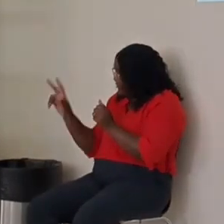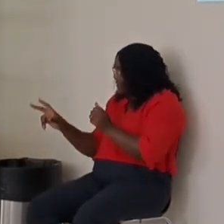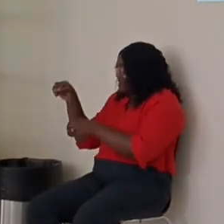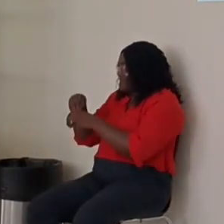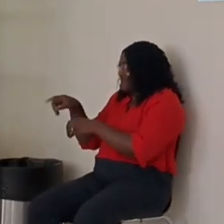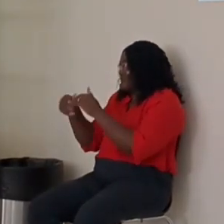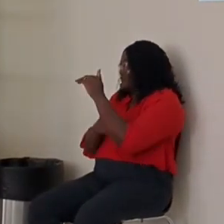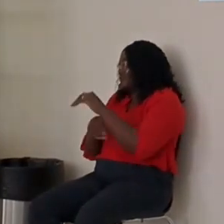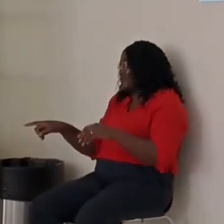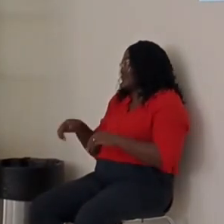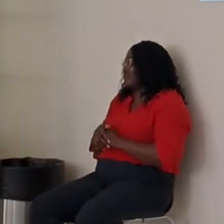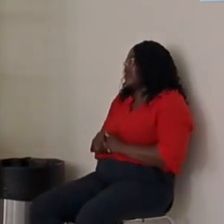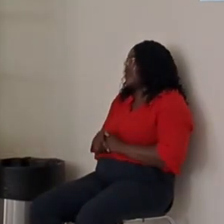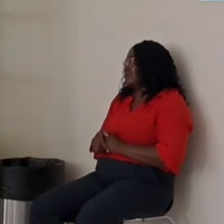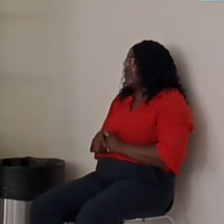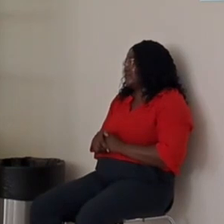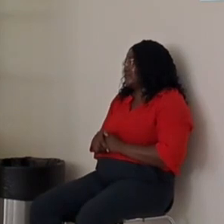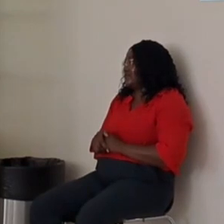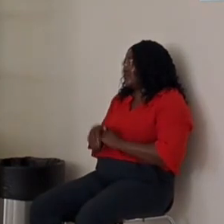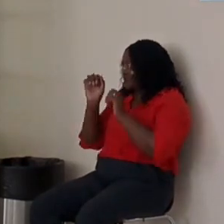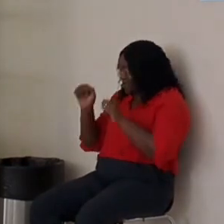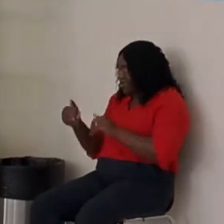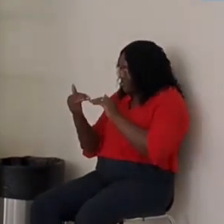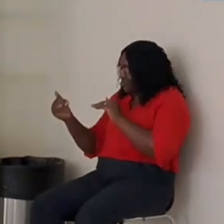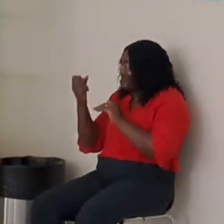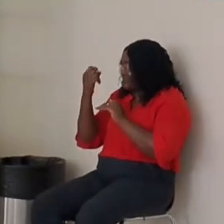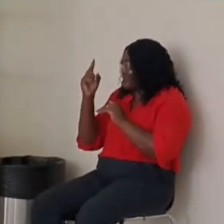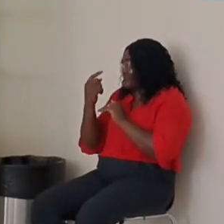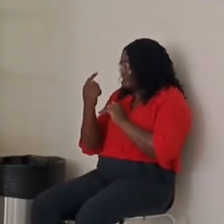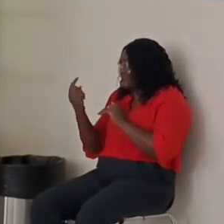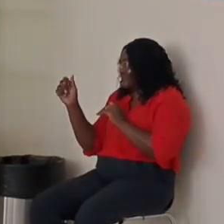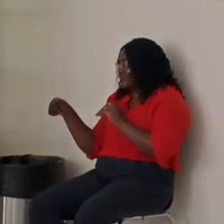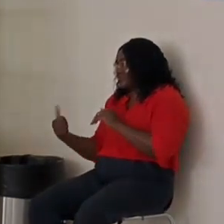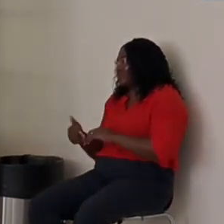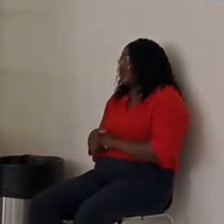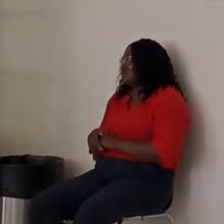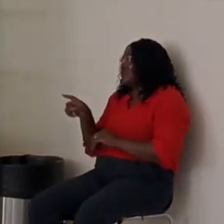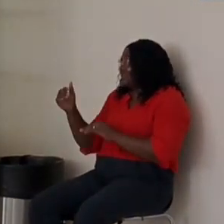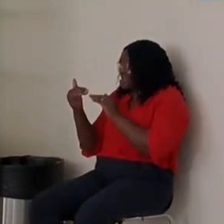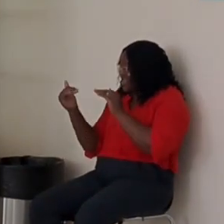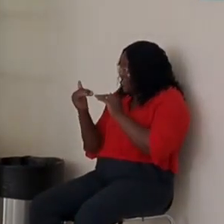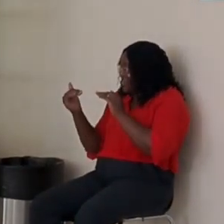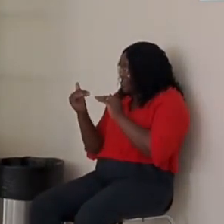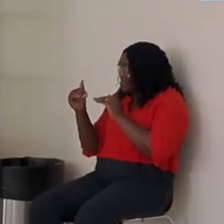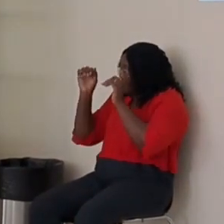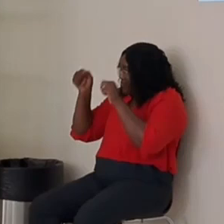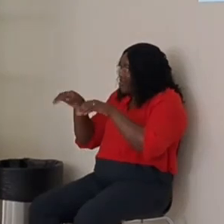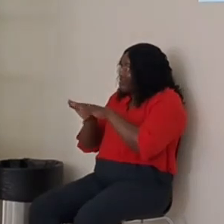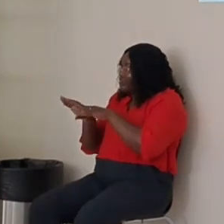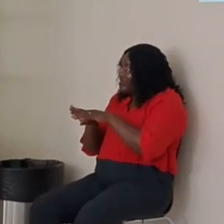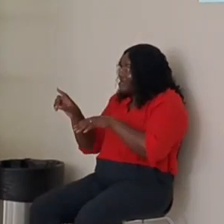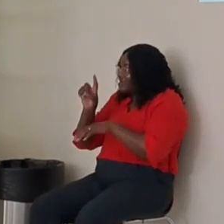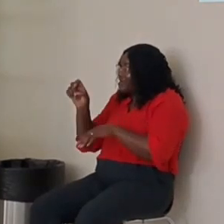reflective of management structures across the state sector, and should be able then to, at that level, be able to make demands, not